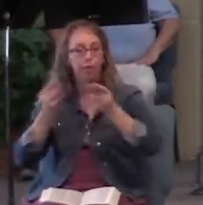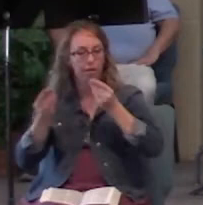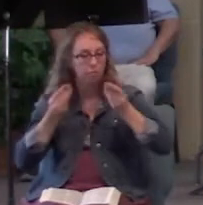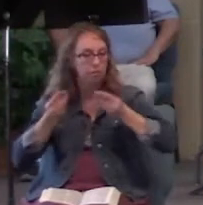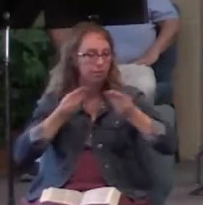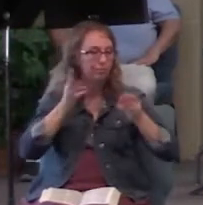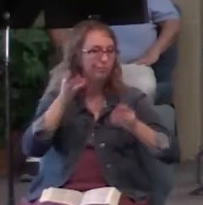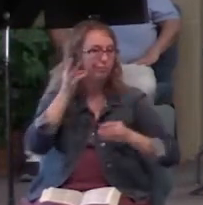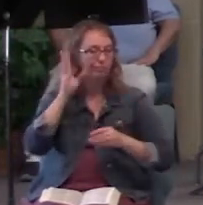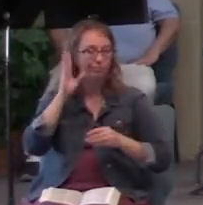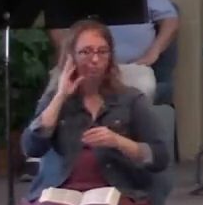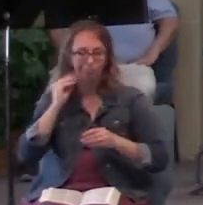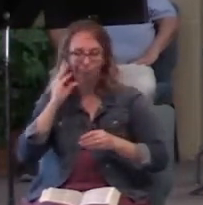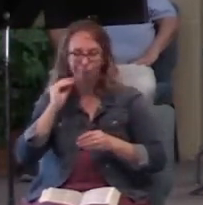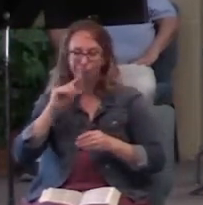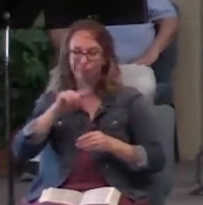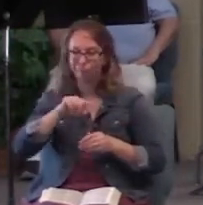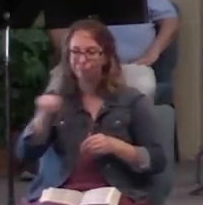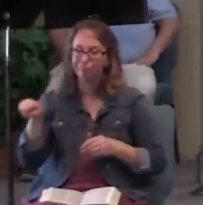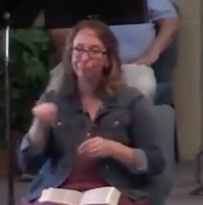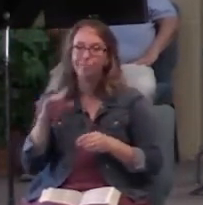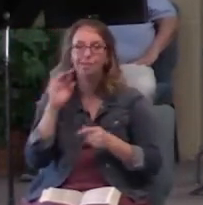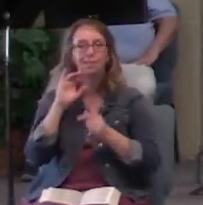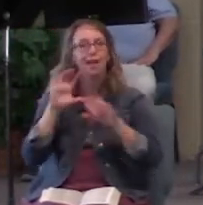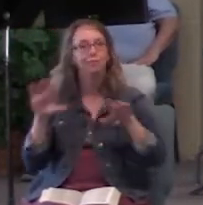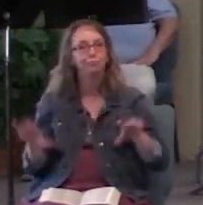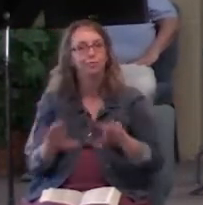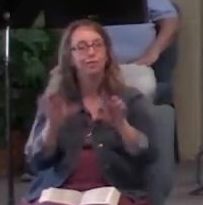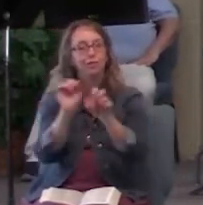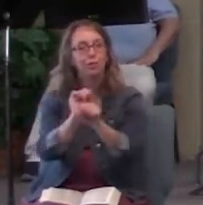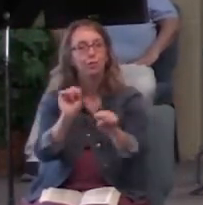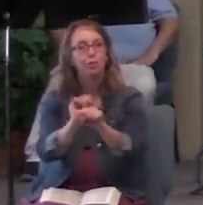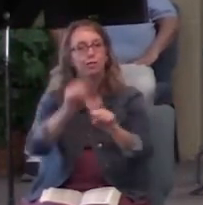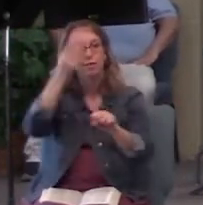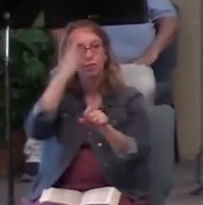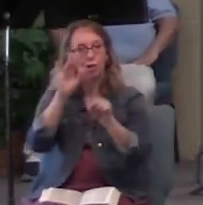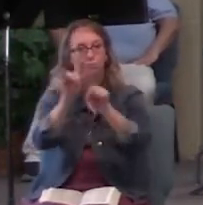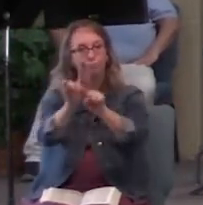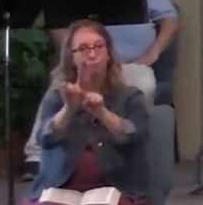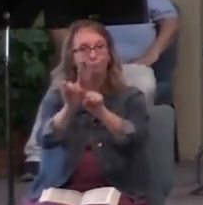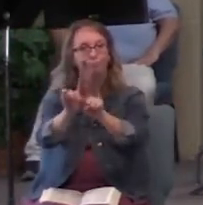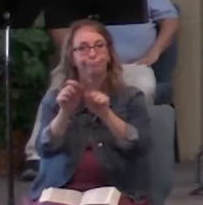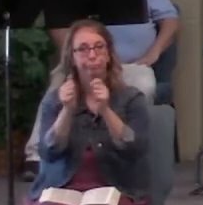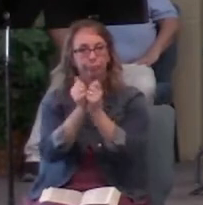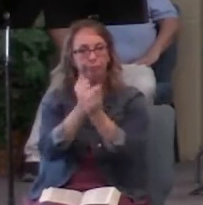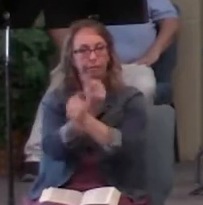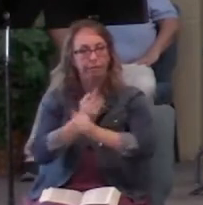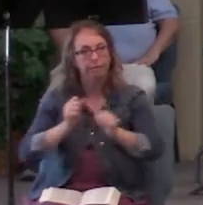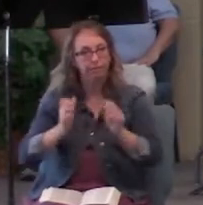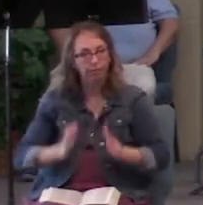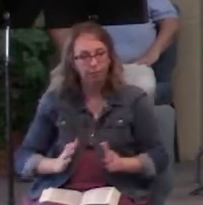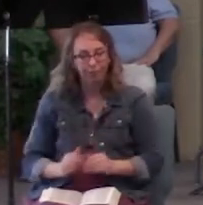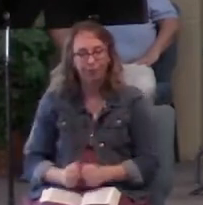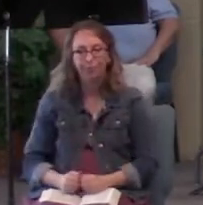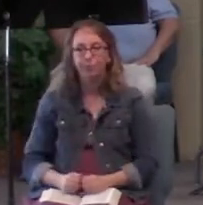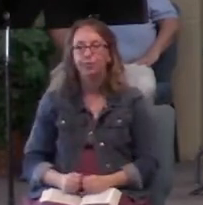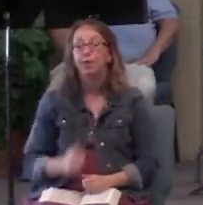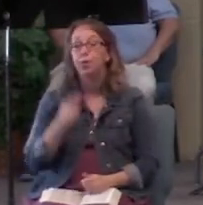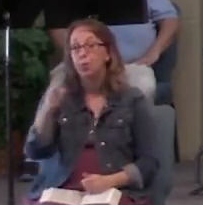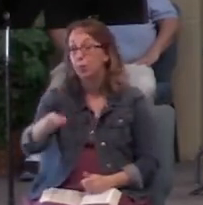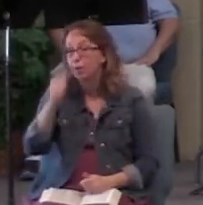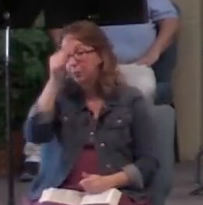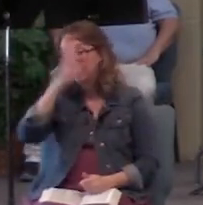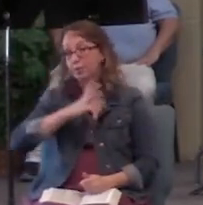witnessed, and they did the work of God alongside the Savior. And one of those